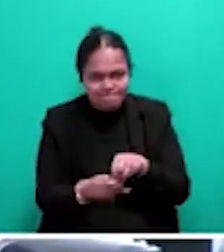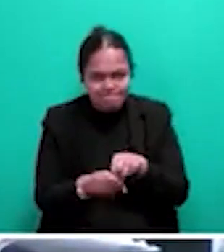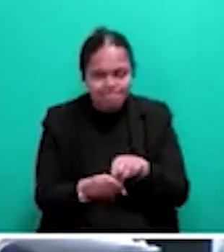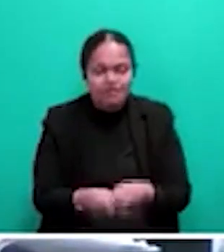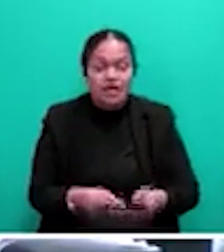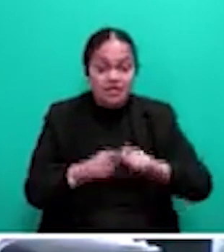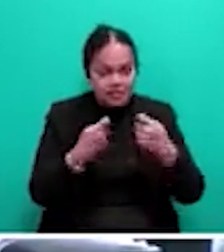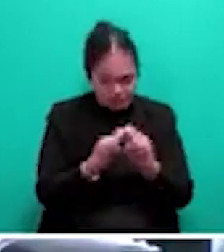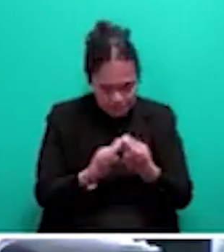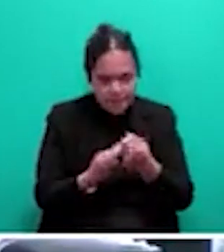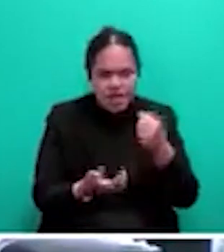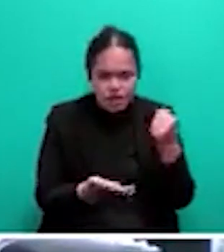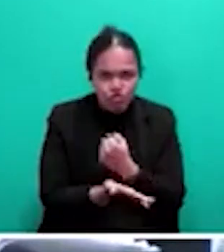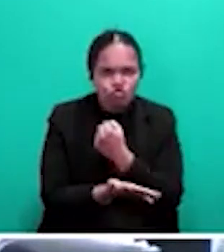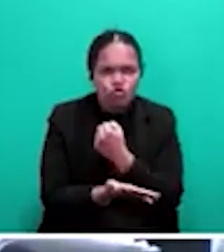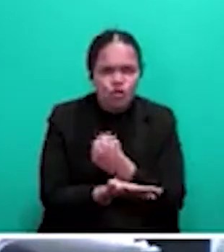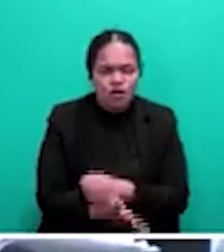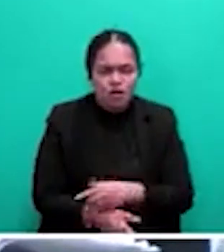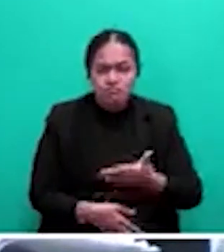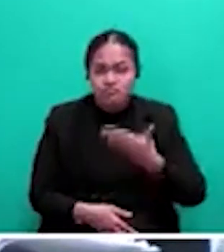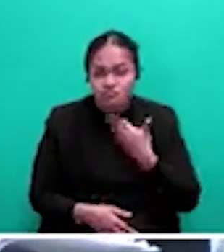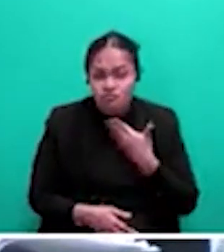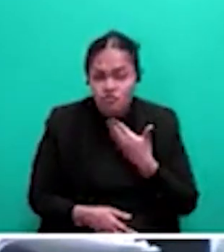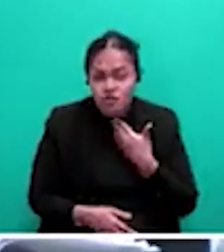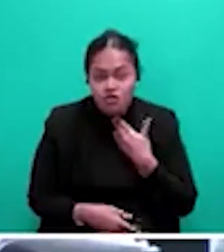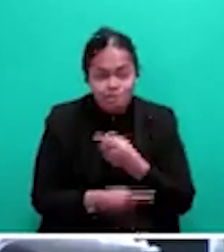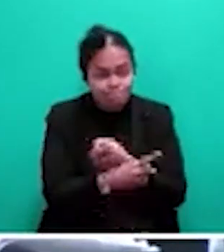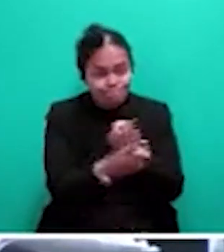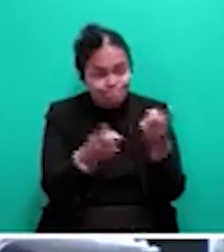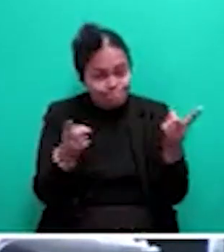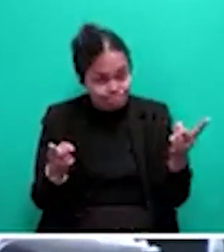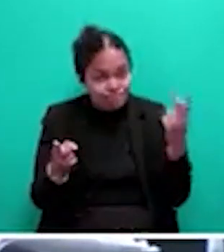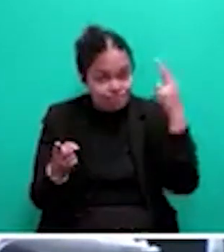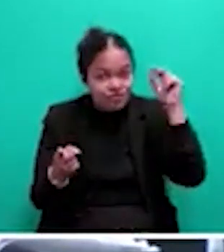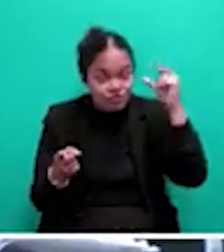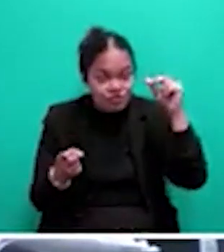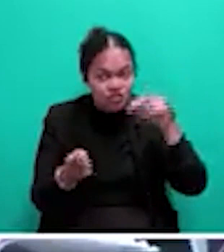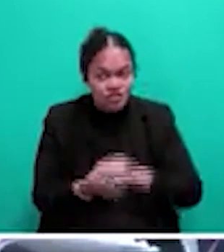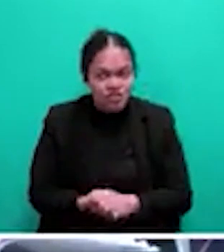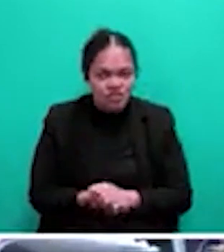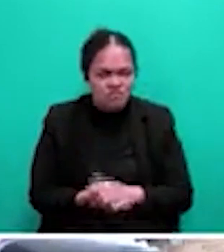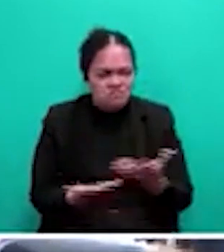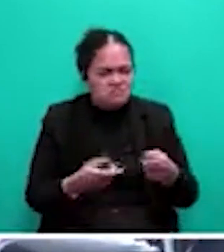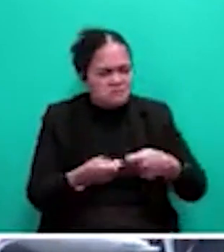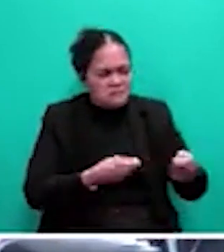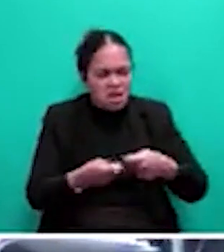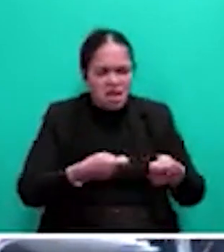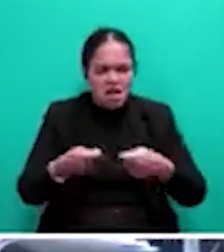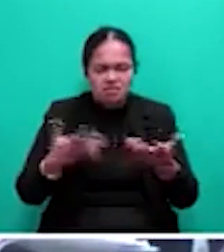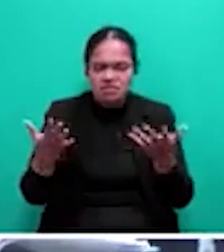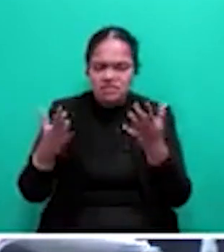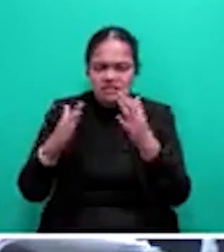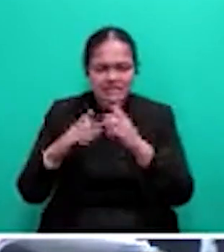team ensured that the voice of Fijians, from bustling markets of towns and